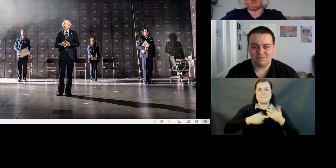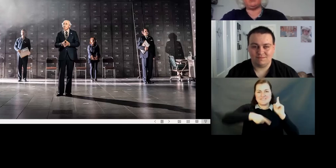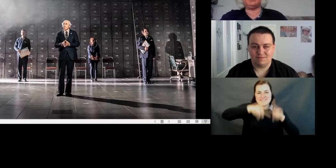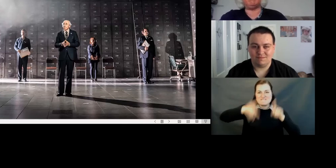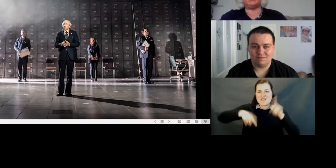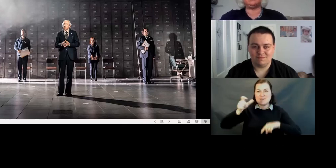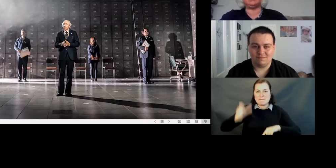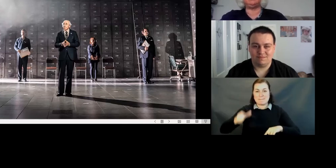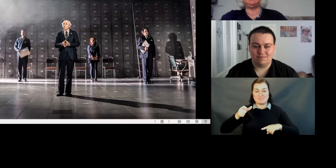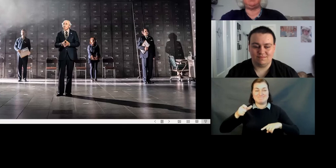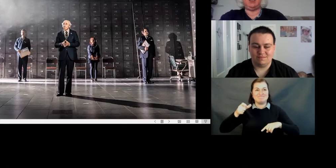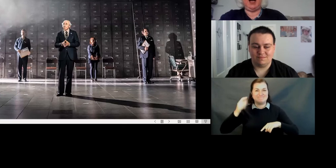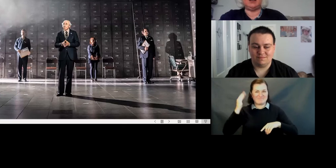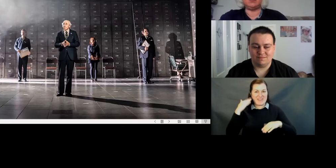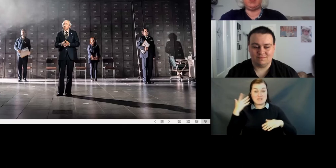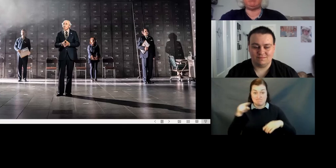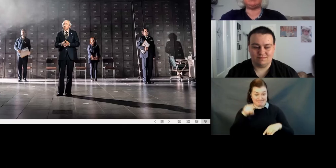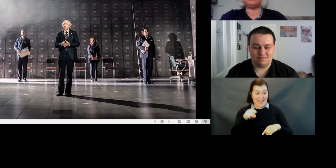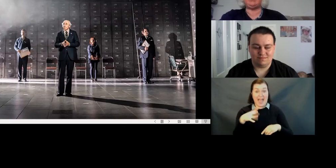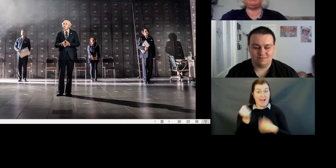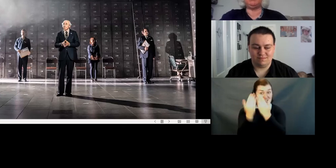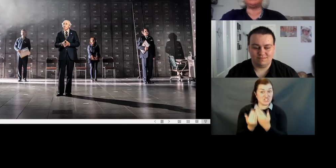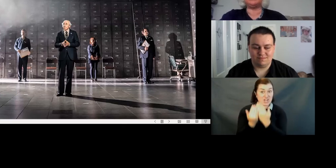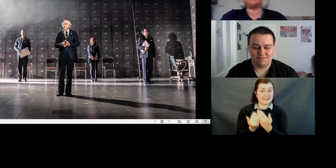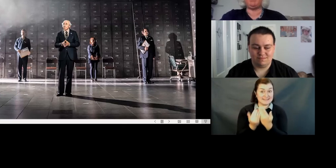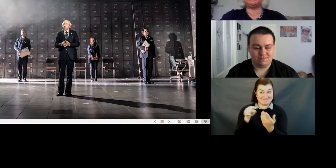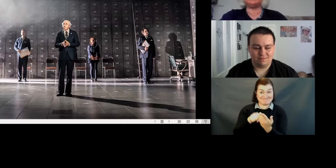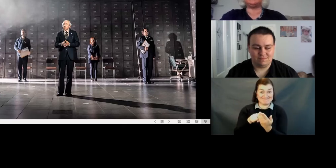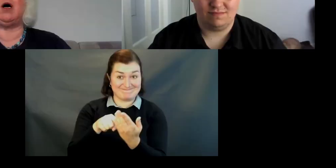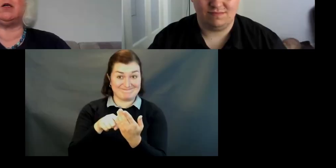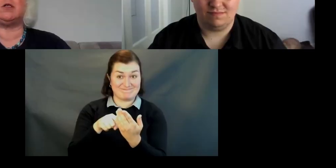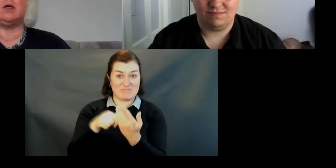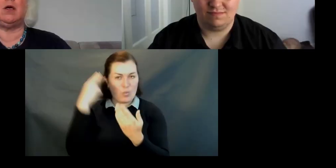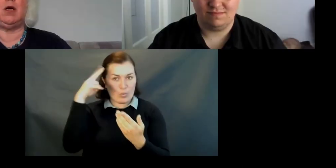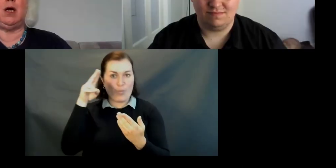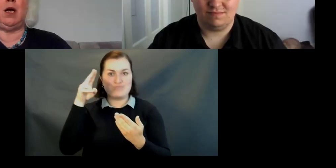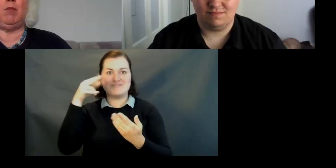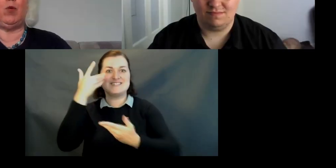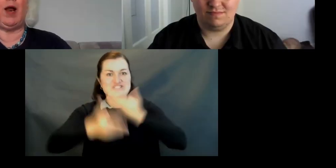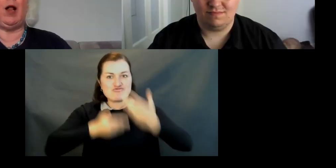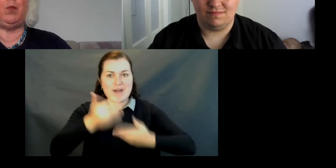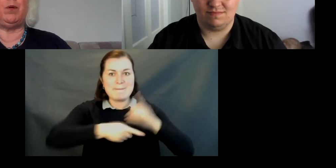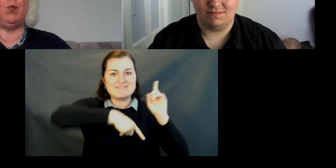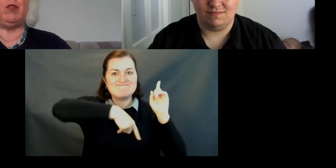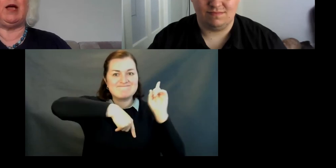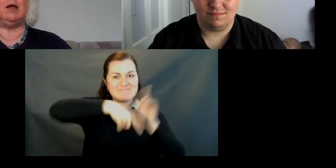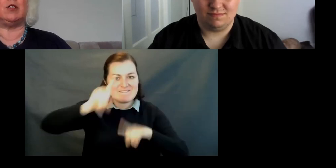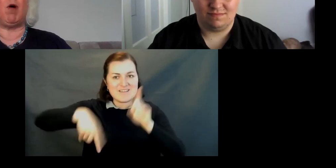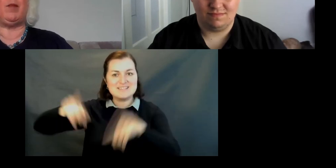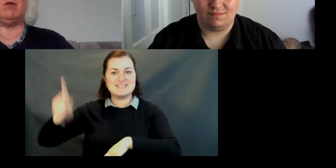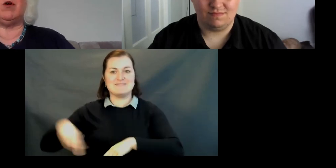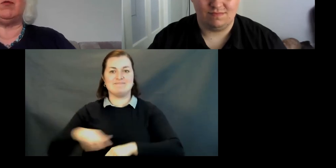called Describing Diversity. And there is a training course that's about to start that will help with